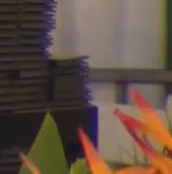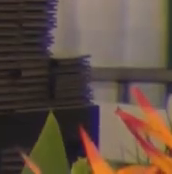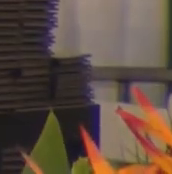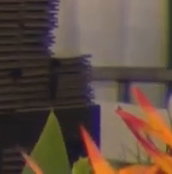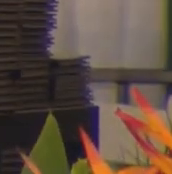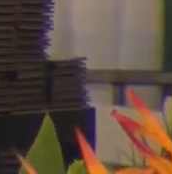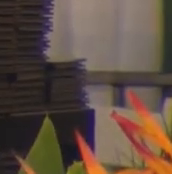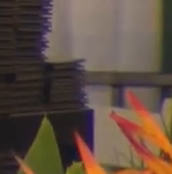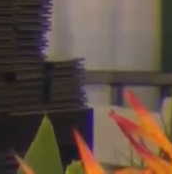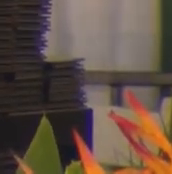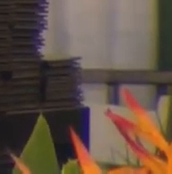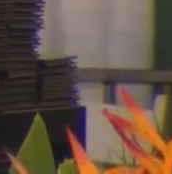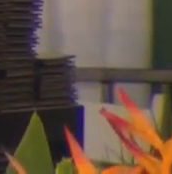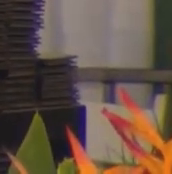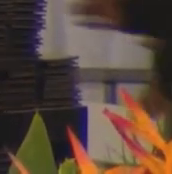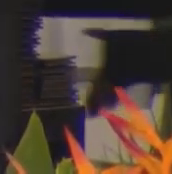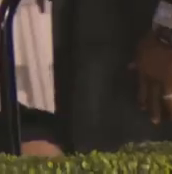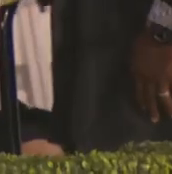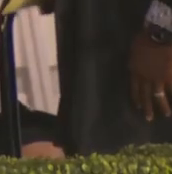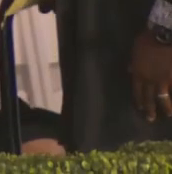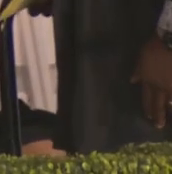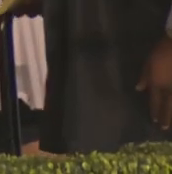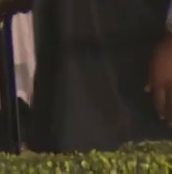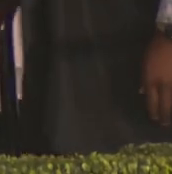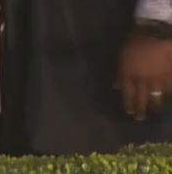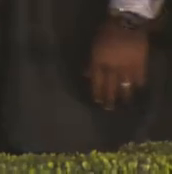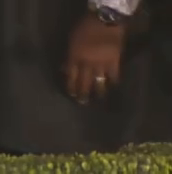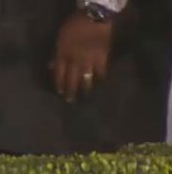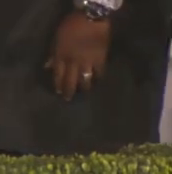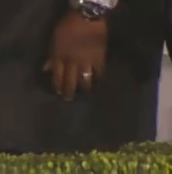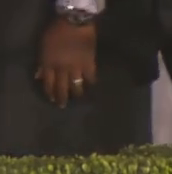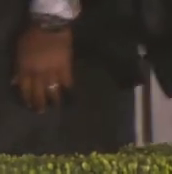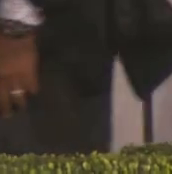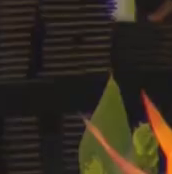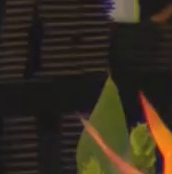Mo Zhao. Larissa Georgine Mallett.